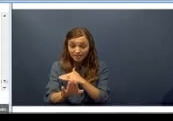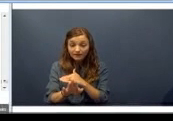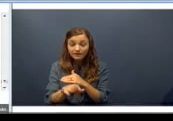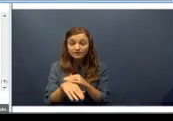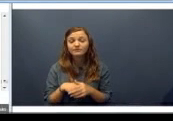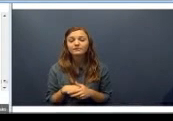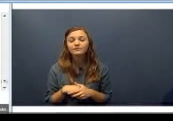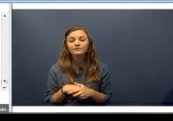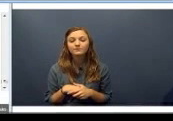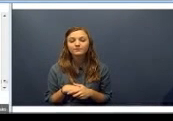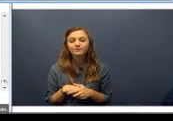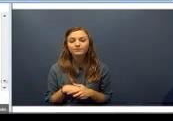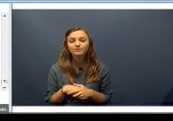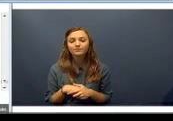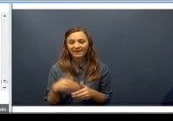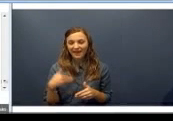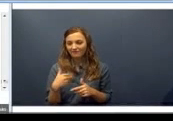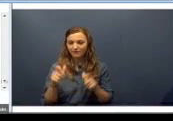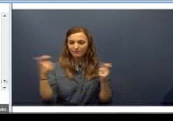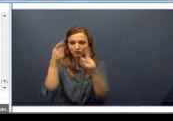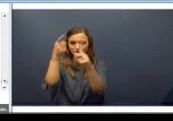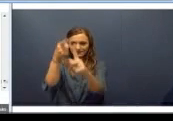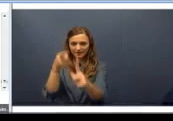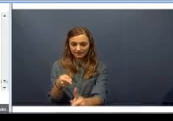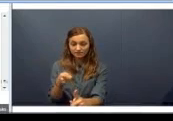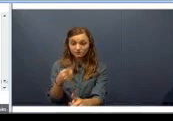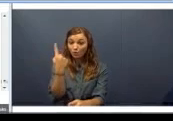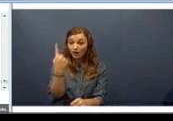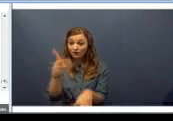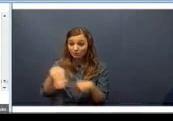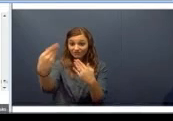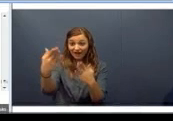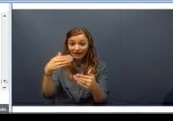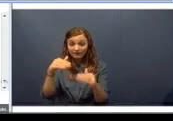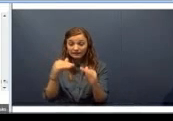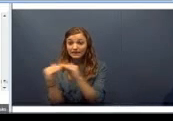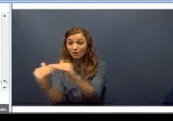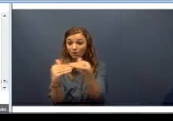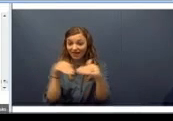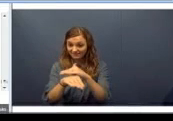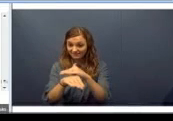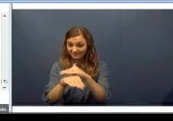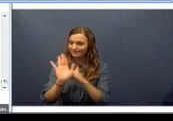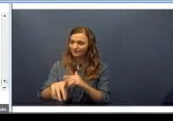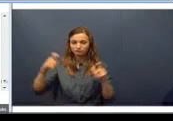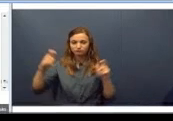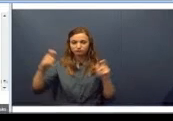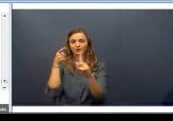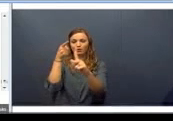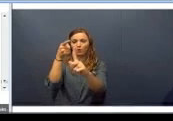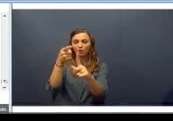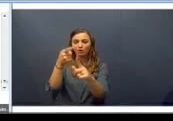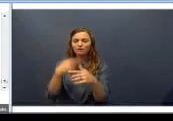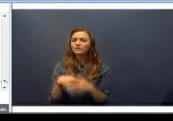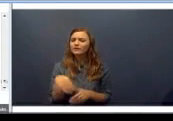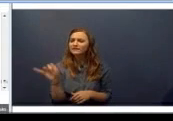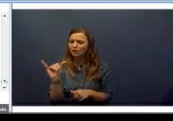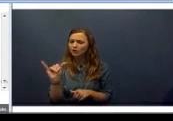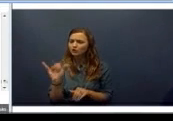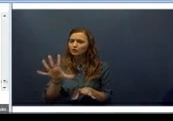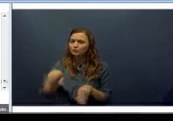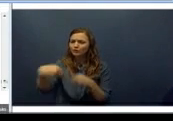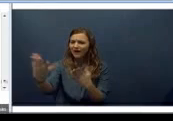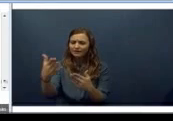So for web accessibility basics, these are the sort of major tenets. One is to provide equal access. That's the whole goal here.